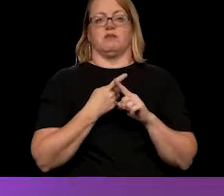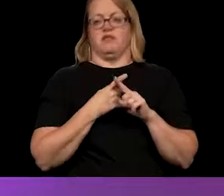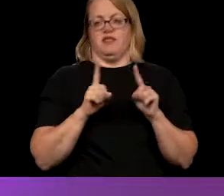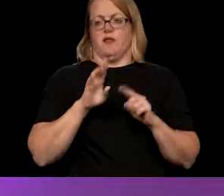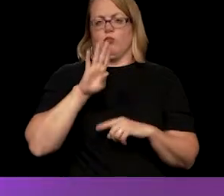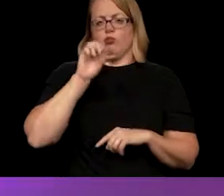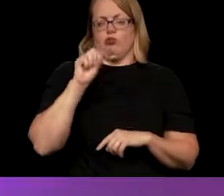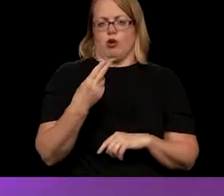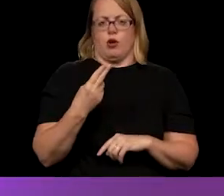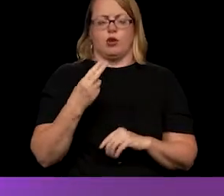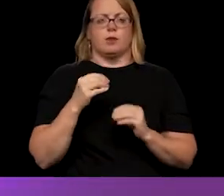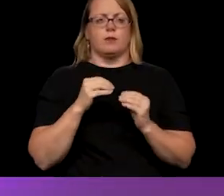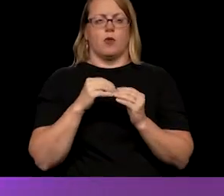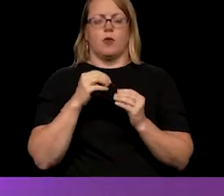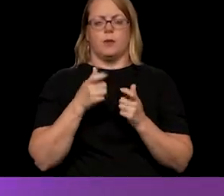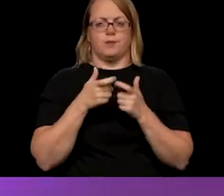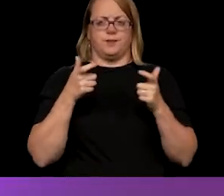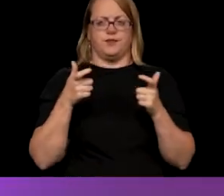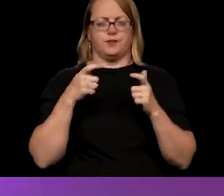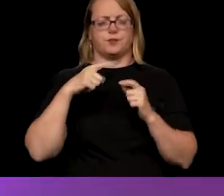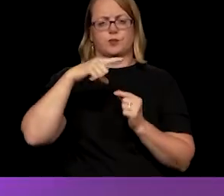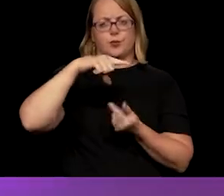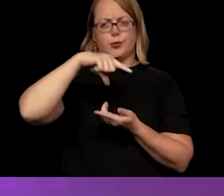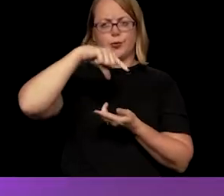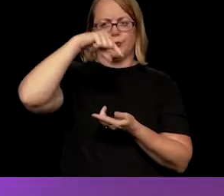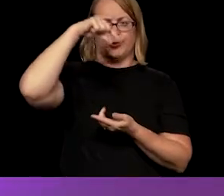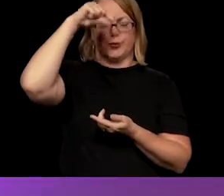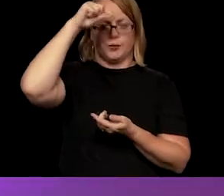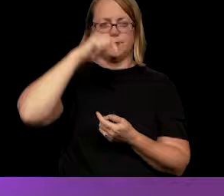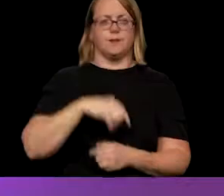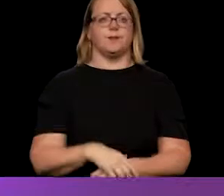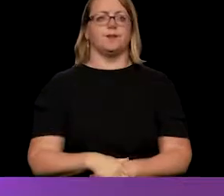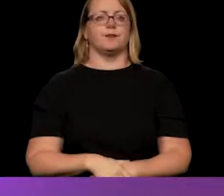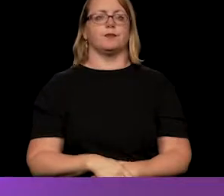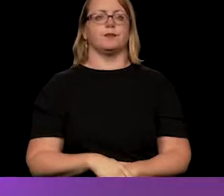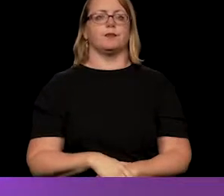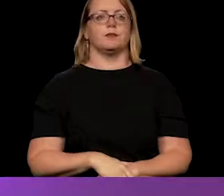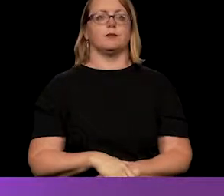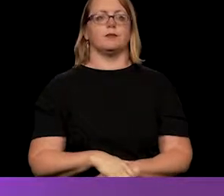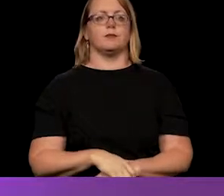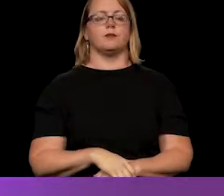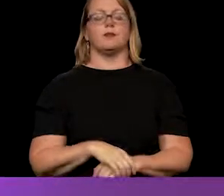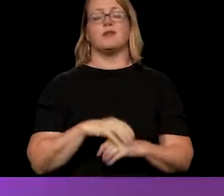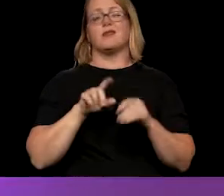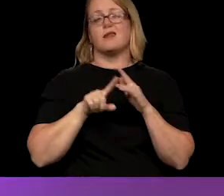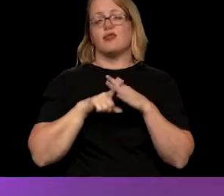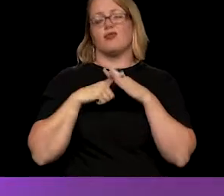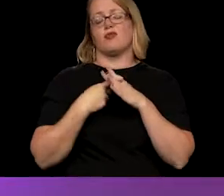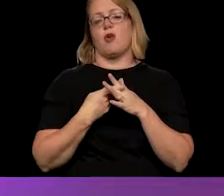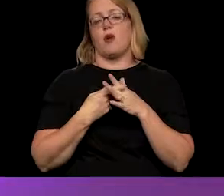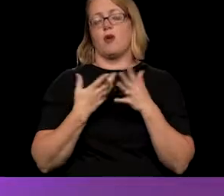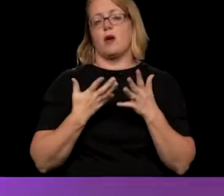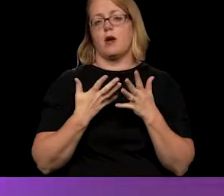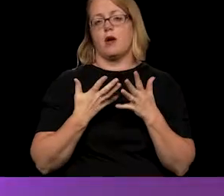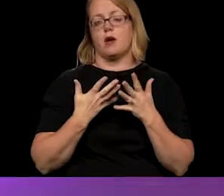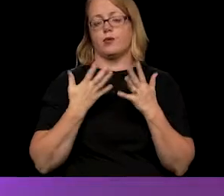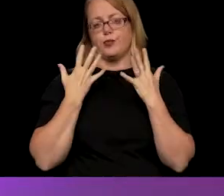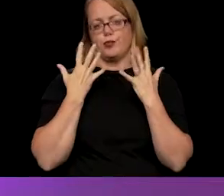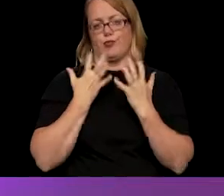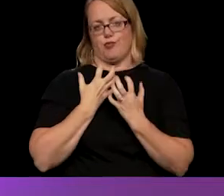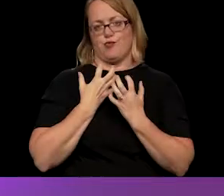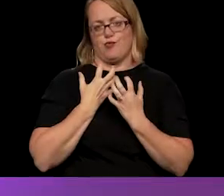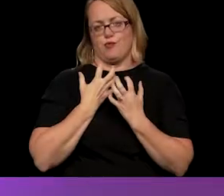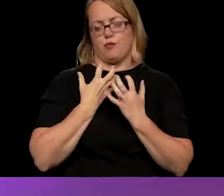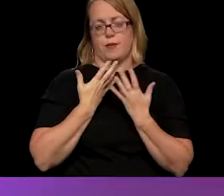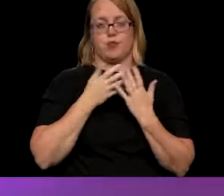leaves when it starts to dry. Now for the background, we went from purple to red to orange to yellow. For the leaves, it's a